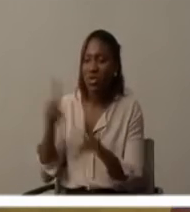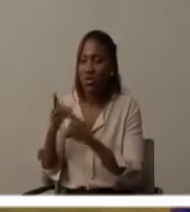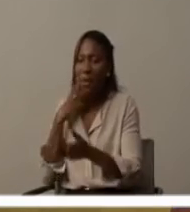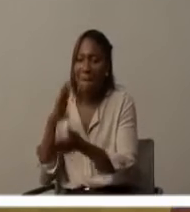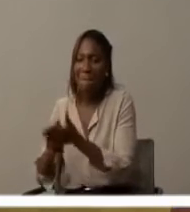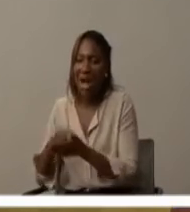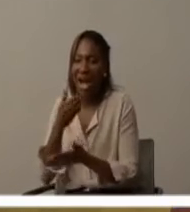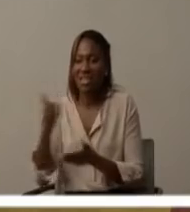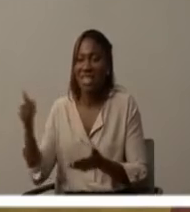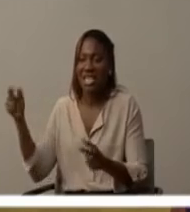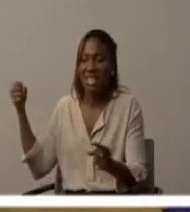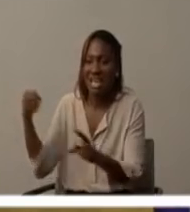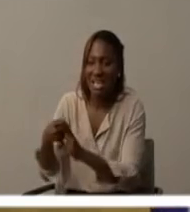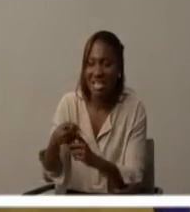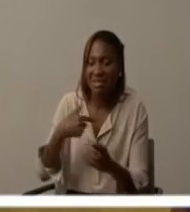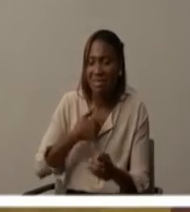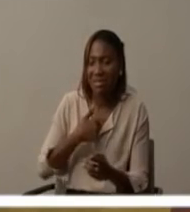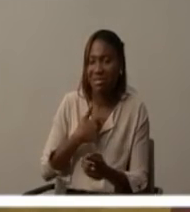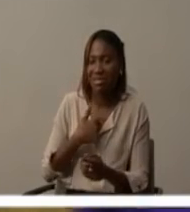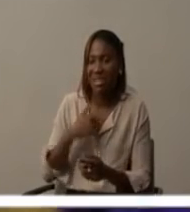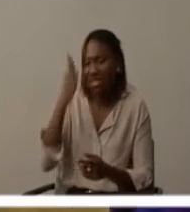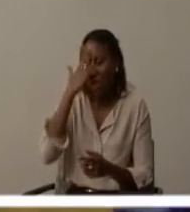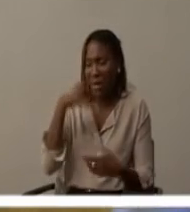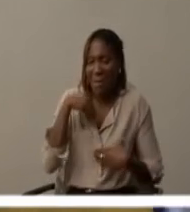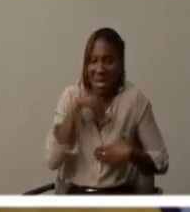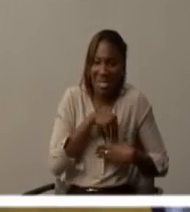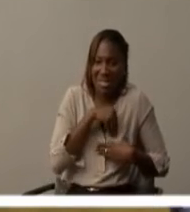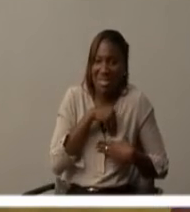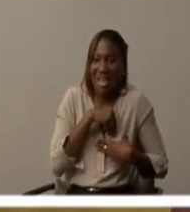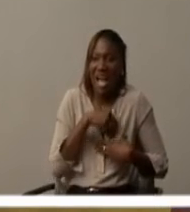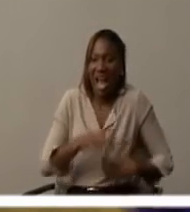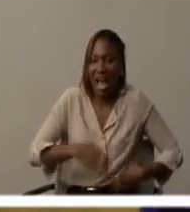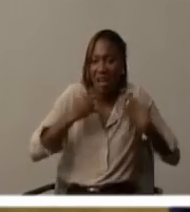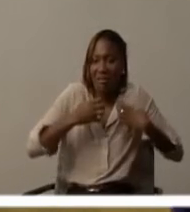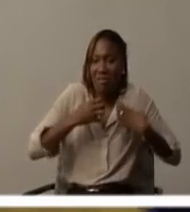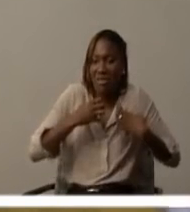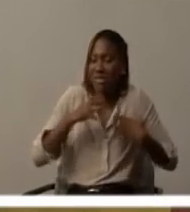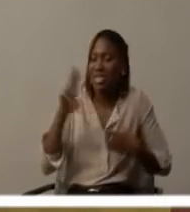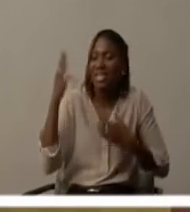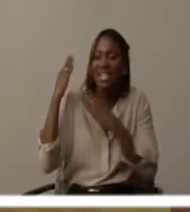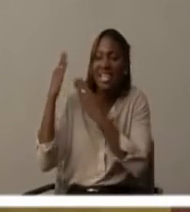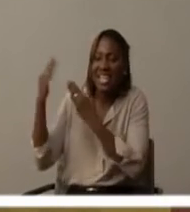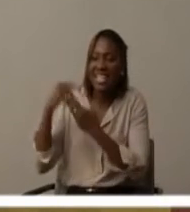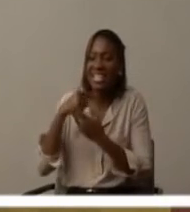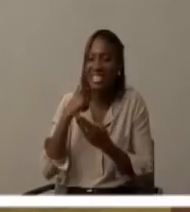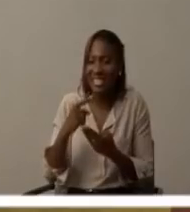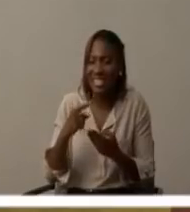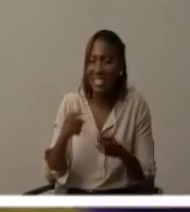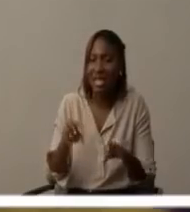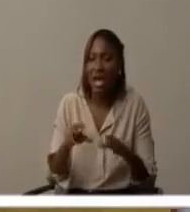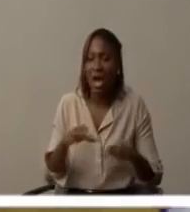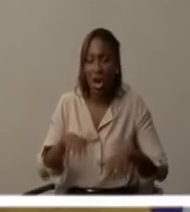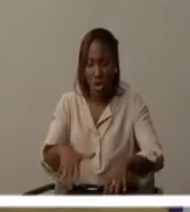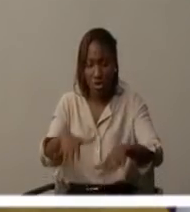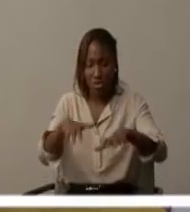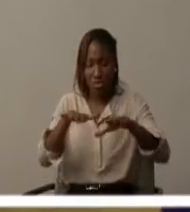I can't grow past that. Open the grave. Open the grave and allow Jesus Christ